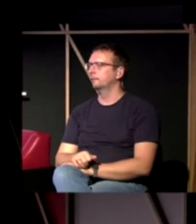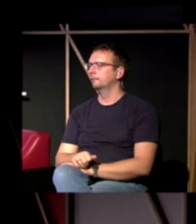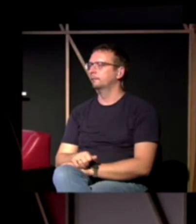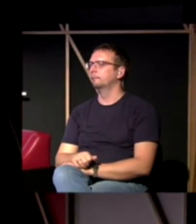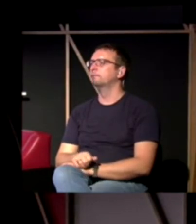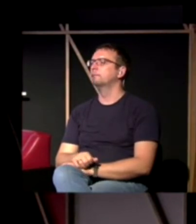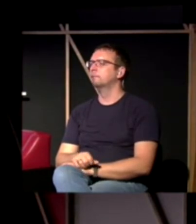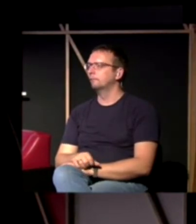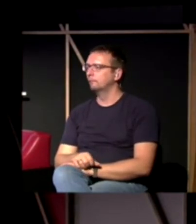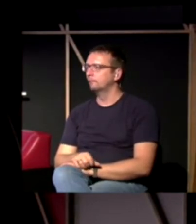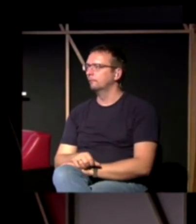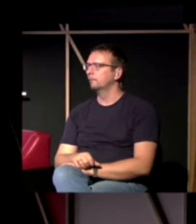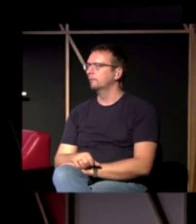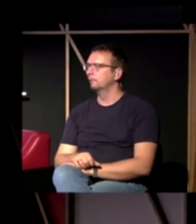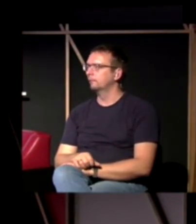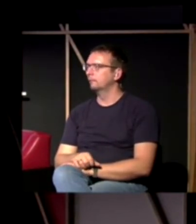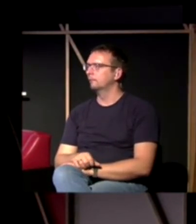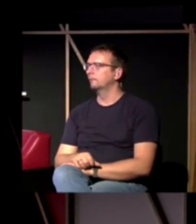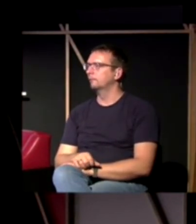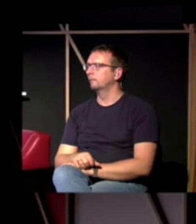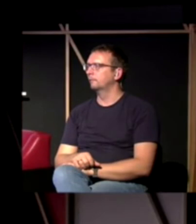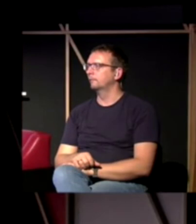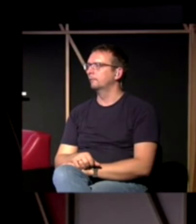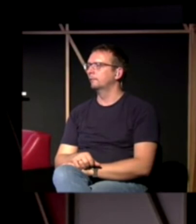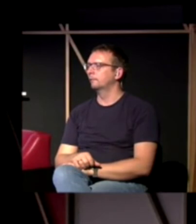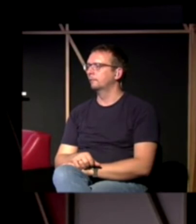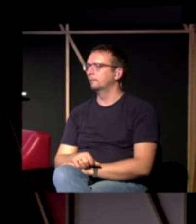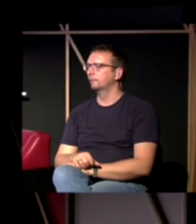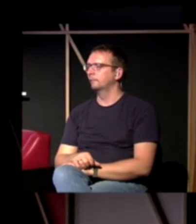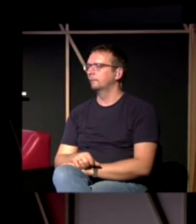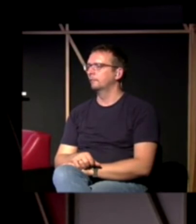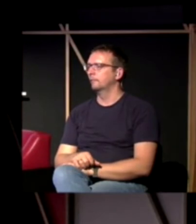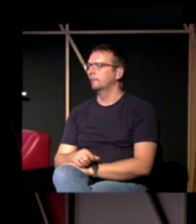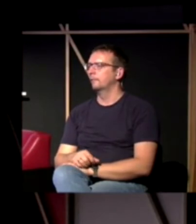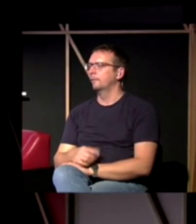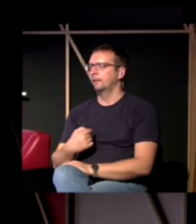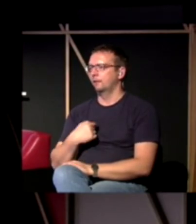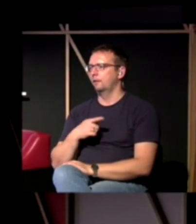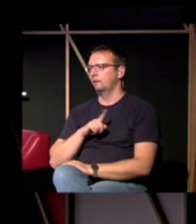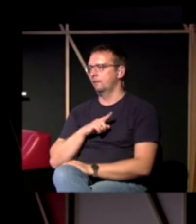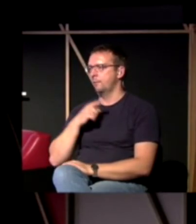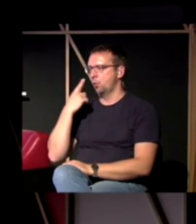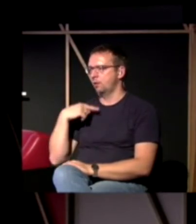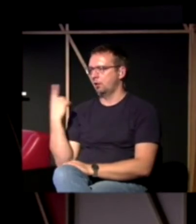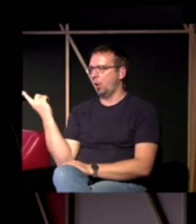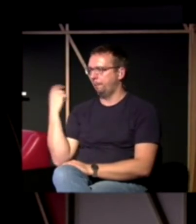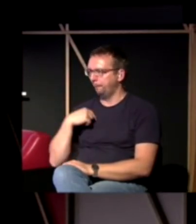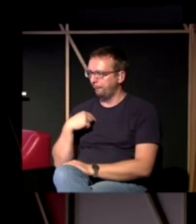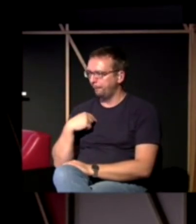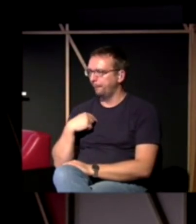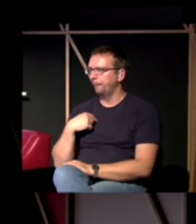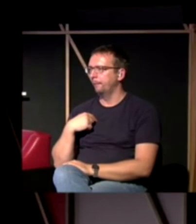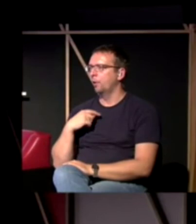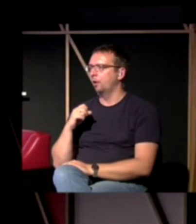Hello, I will speak in English. My name is Dmitry Derunets. I'm from Russia and have been working as ADC commentator for Confederations Cup